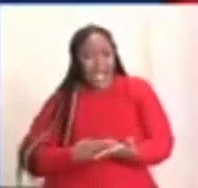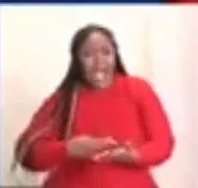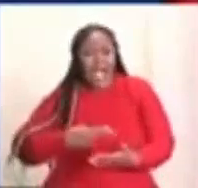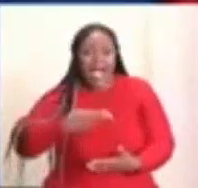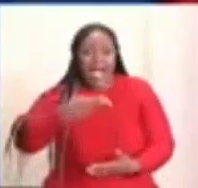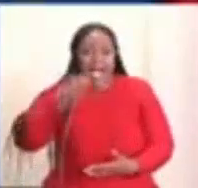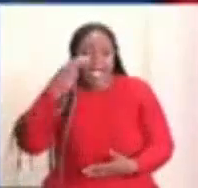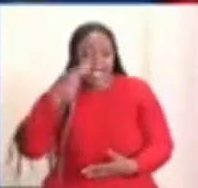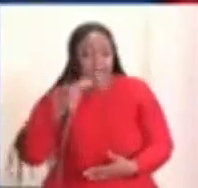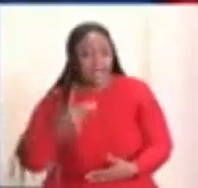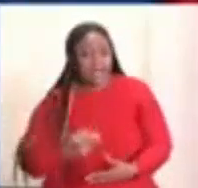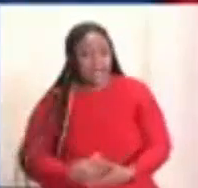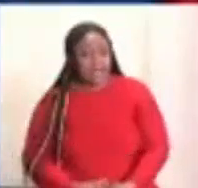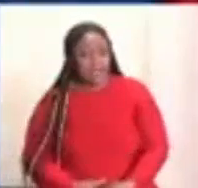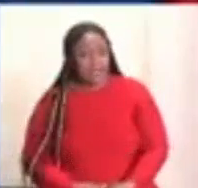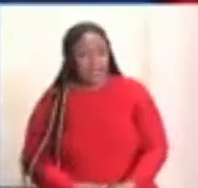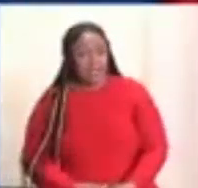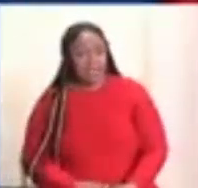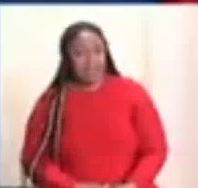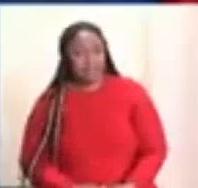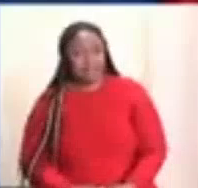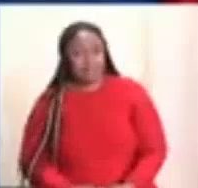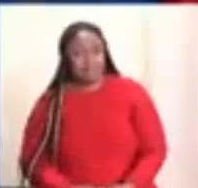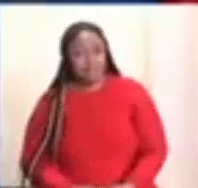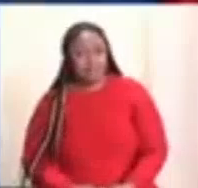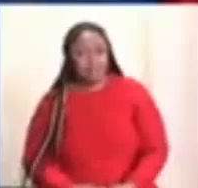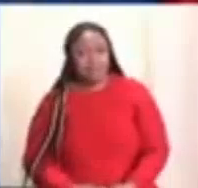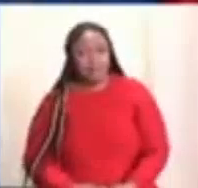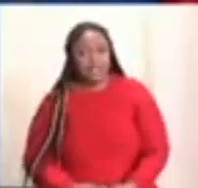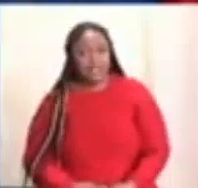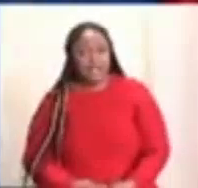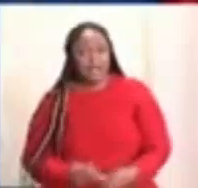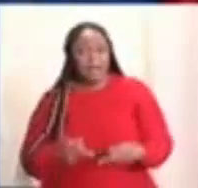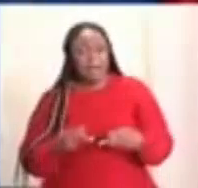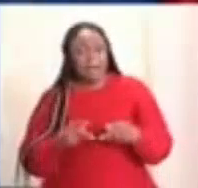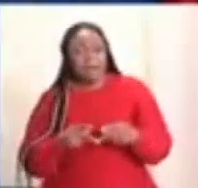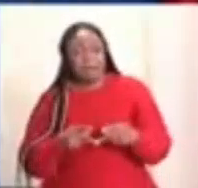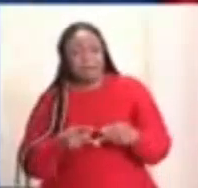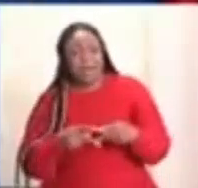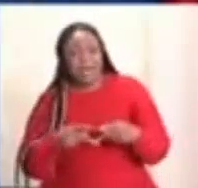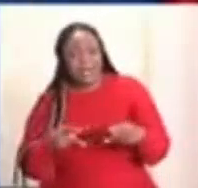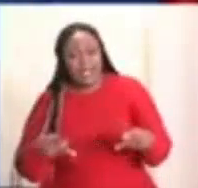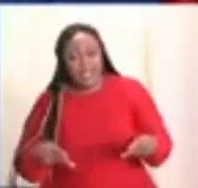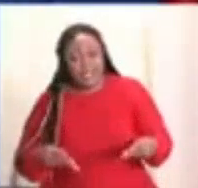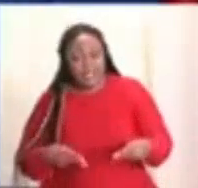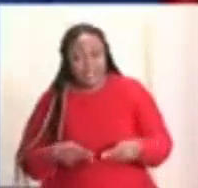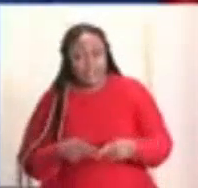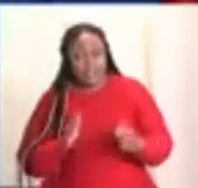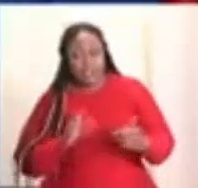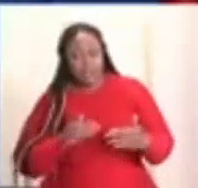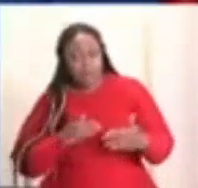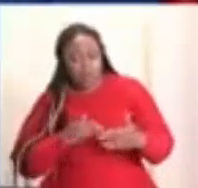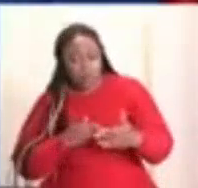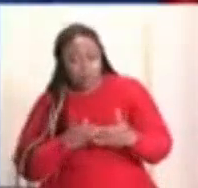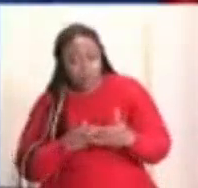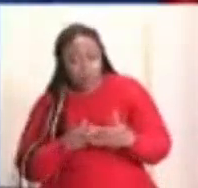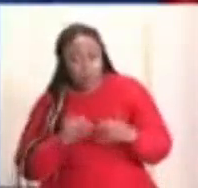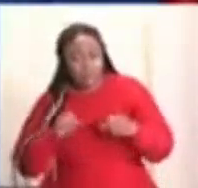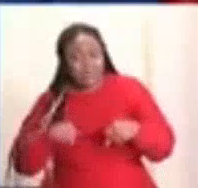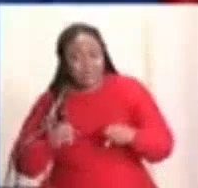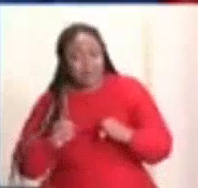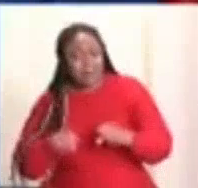proximity to the airport and to Storbay and Pigeon Point and to significant tourism-related real